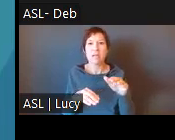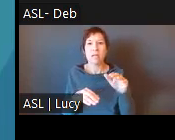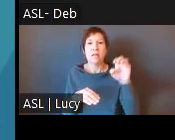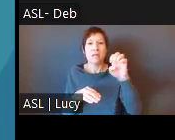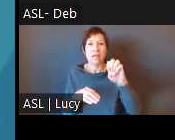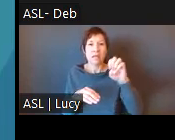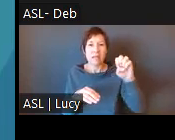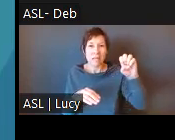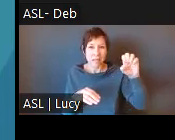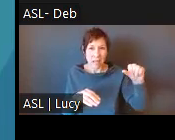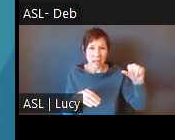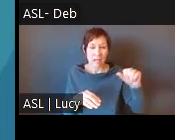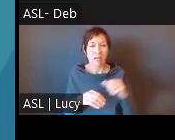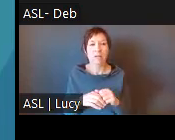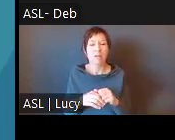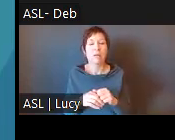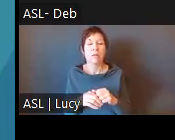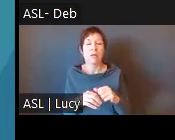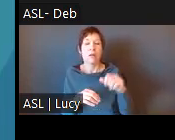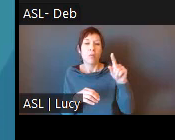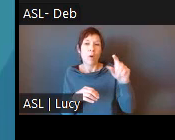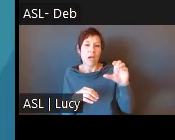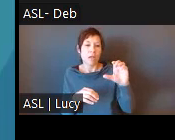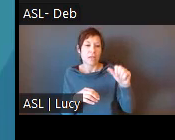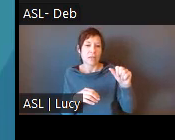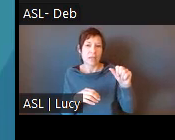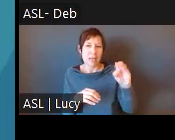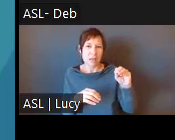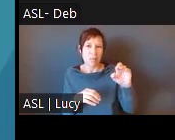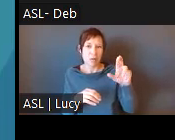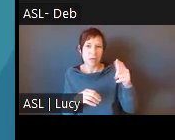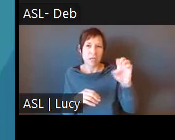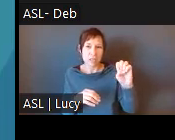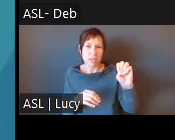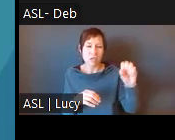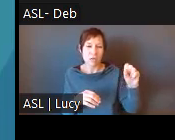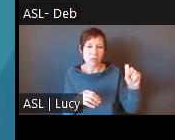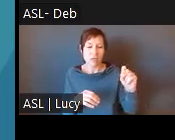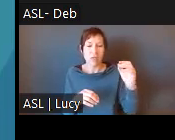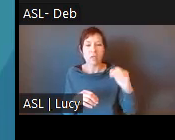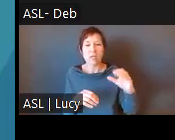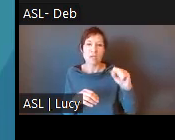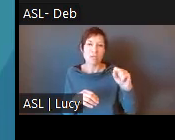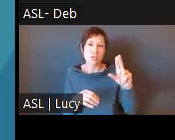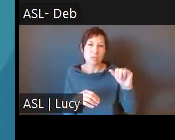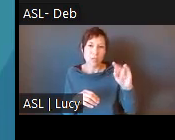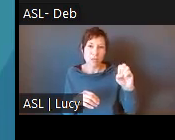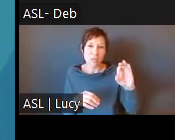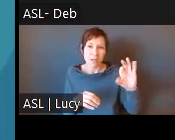Affairs, 100 Cambridge Street, Suite 900, Boston,